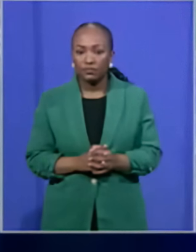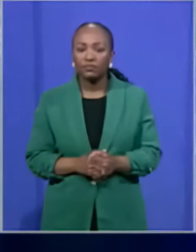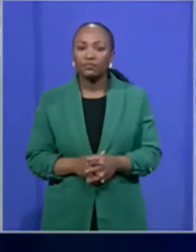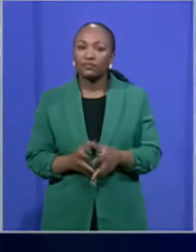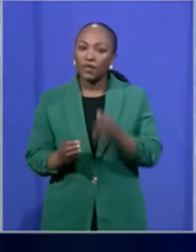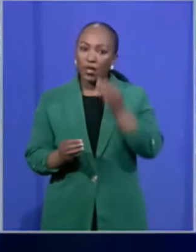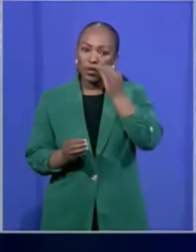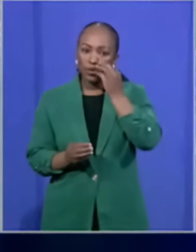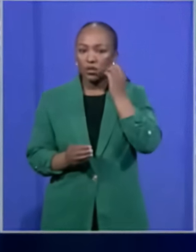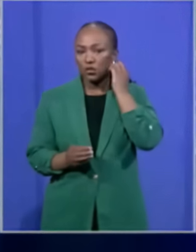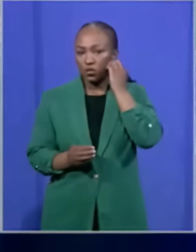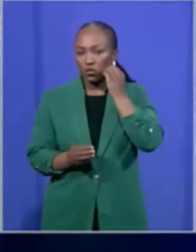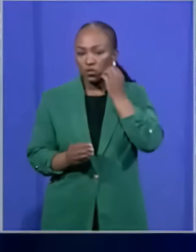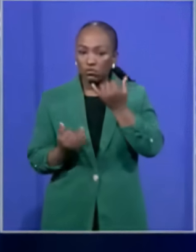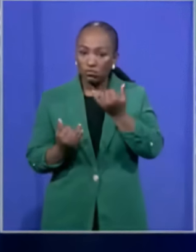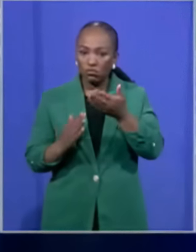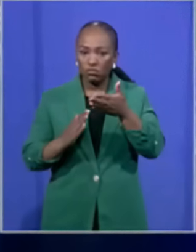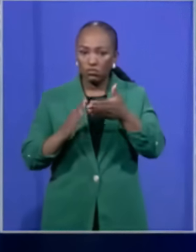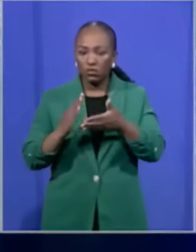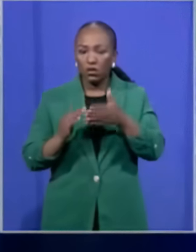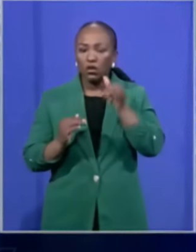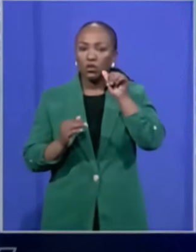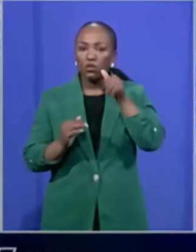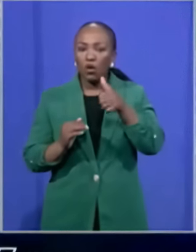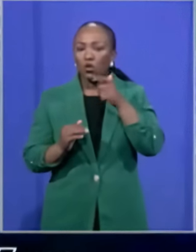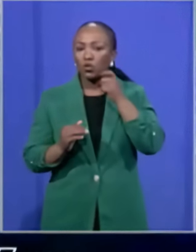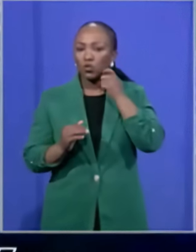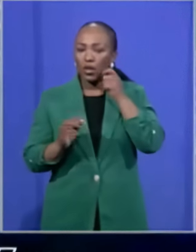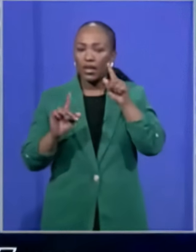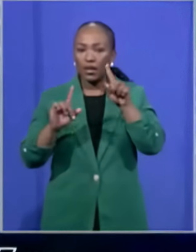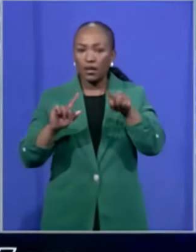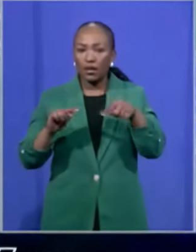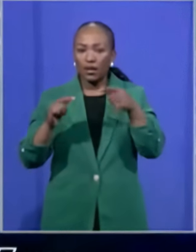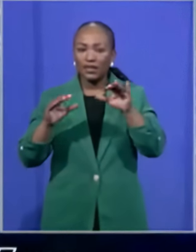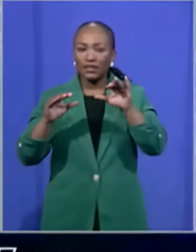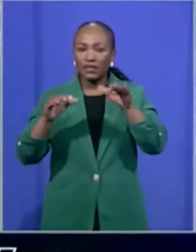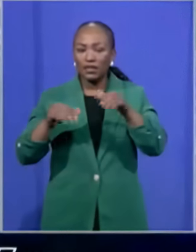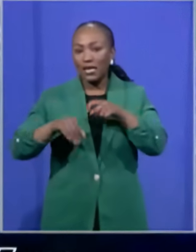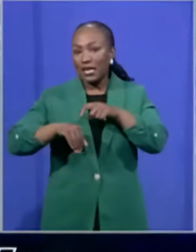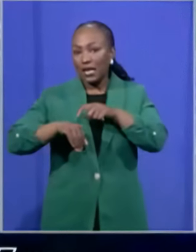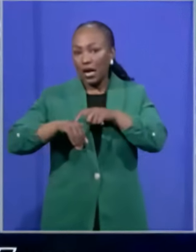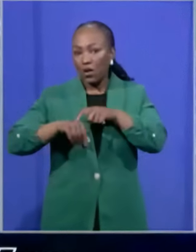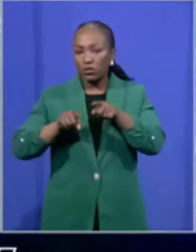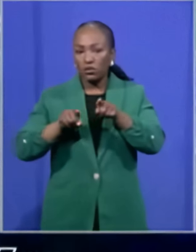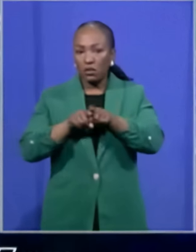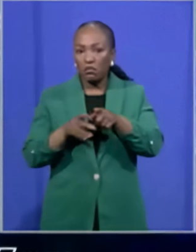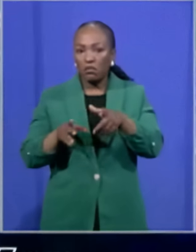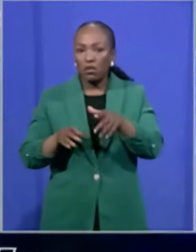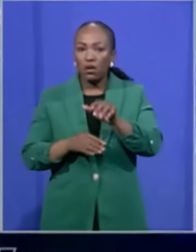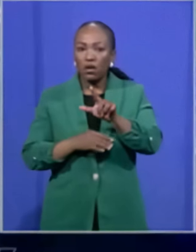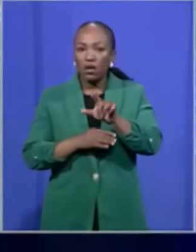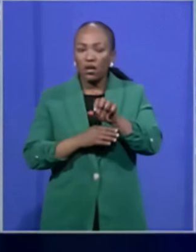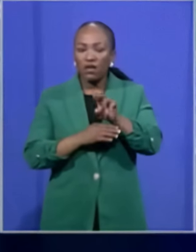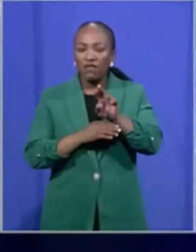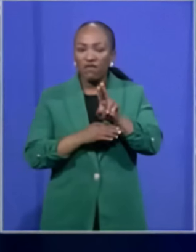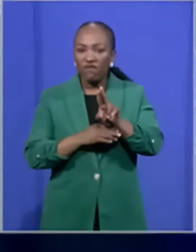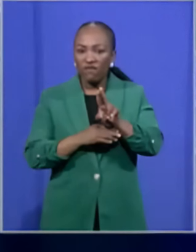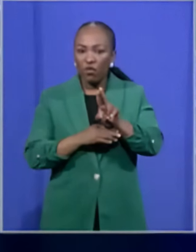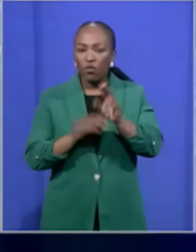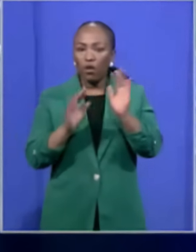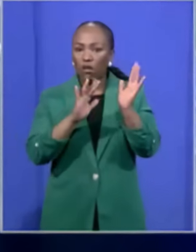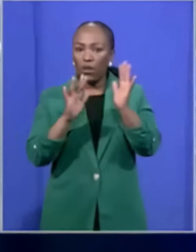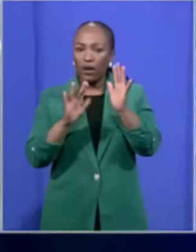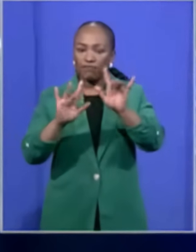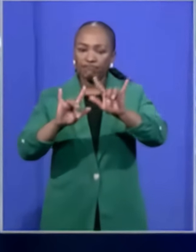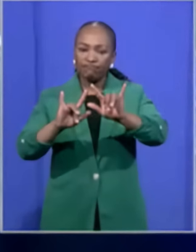Khaso ena ditaba tsa Sesotho e fella mona kopana le moifo wa rona wa ditaba tsa Setswana hosane ka yona nako ena le fumutaung wa latela ka bolipi